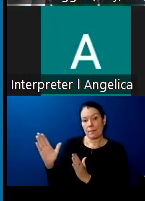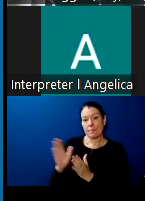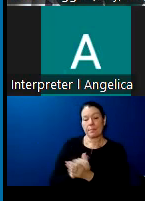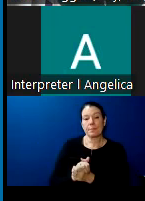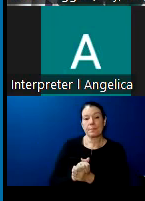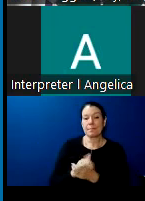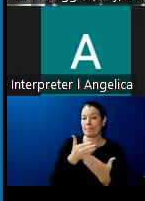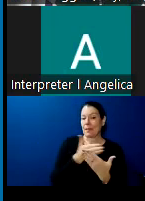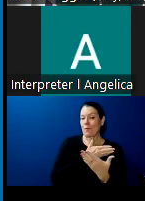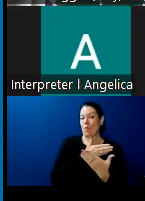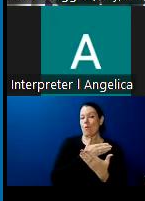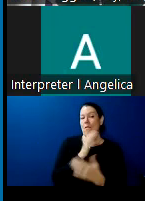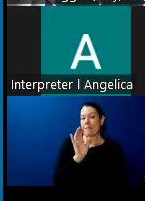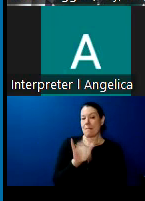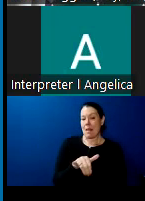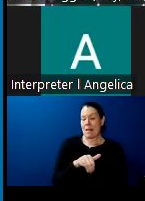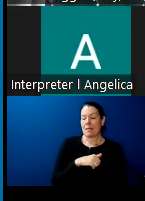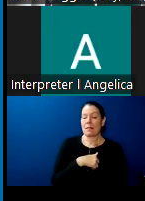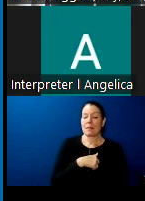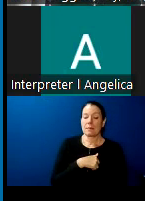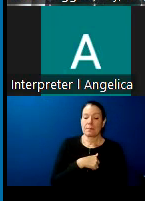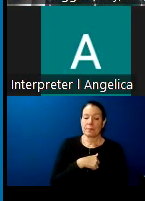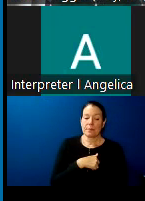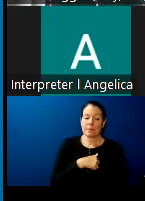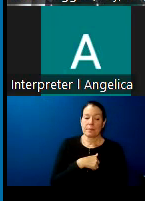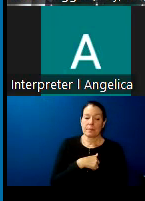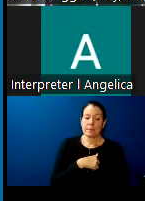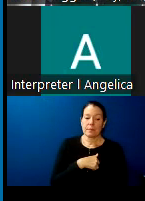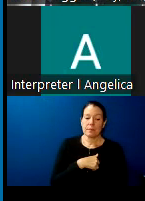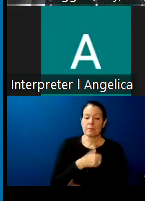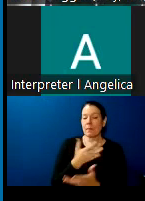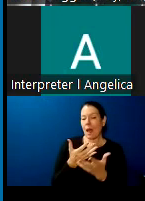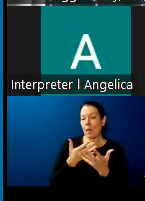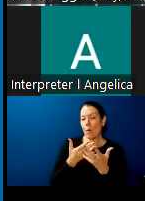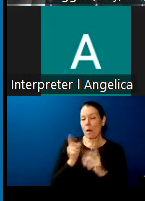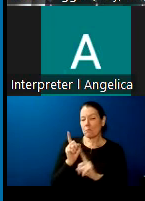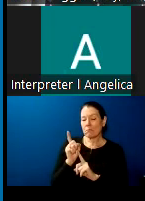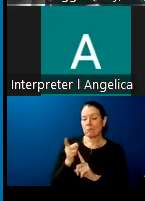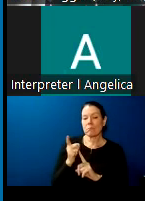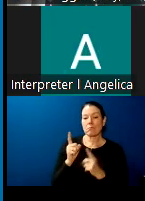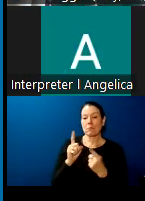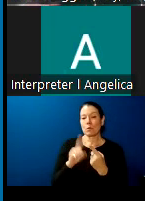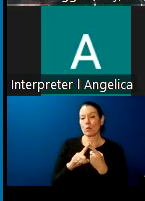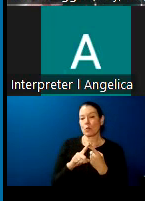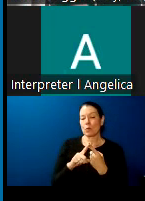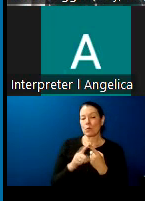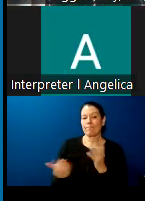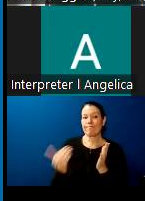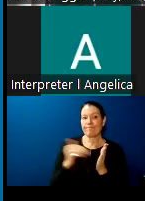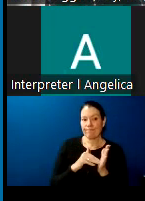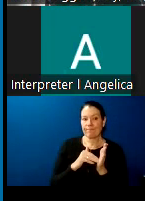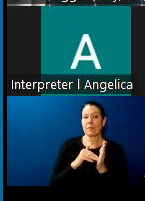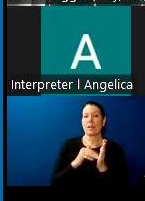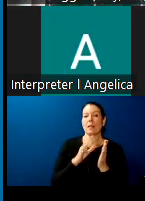But before we jump into the specifics of safety planning, I just wanted to take a second to kind of revisit the